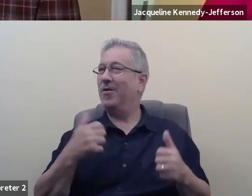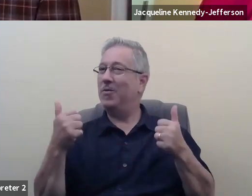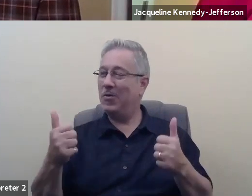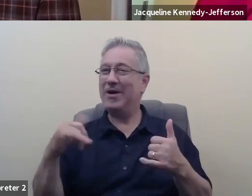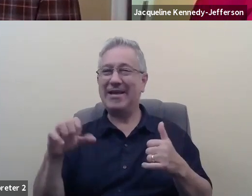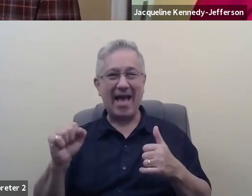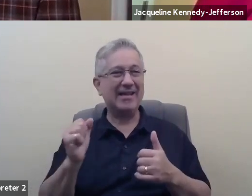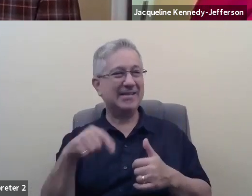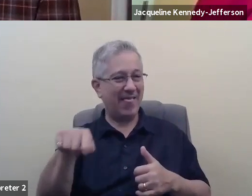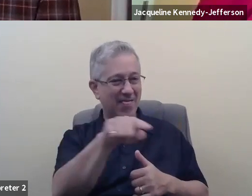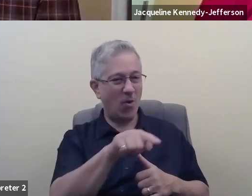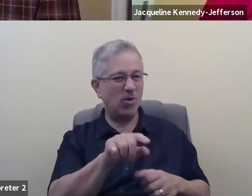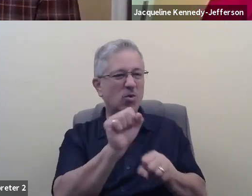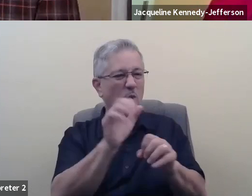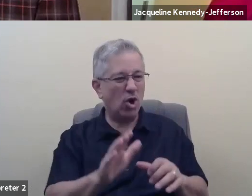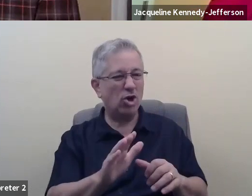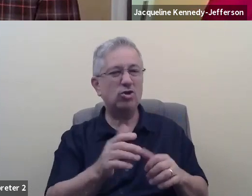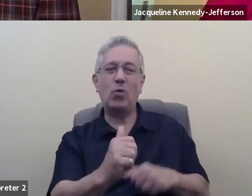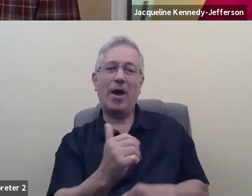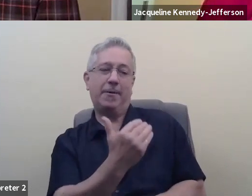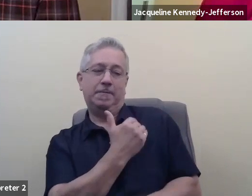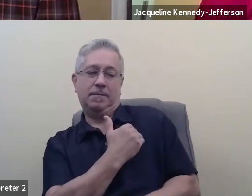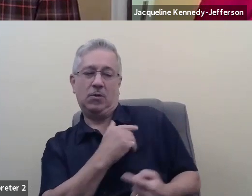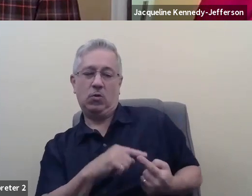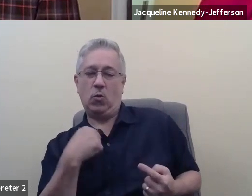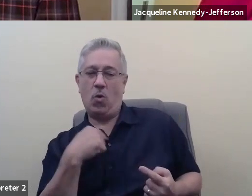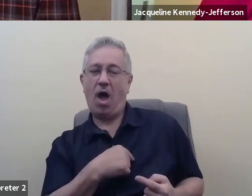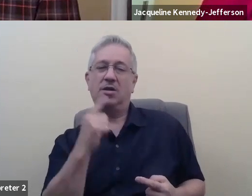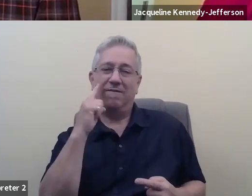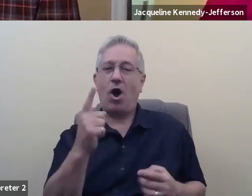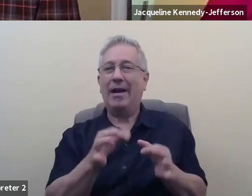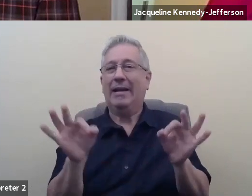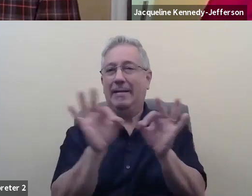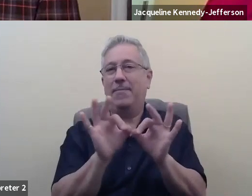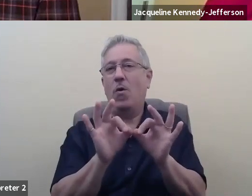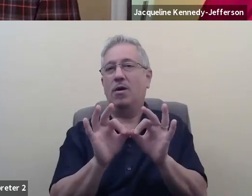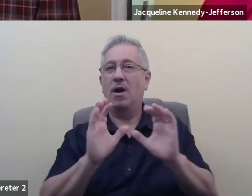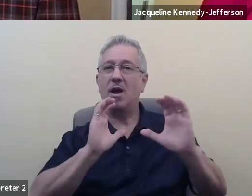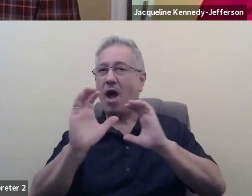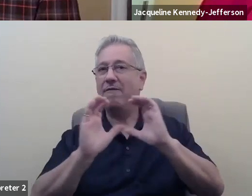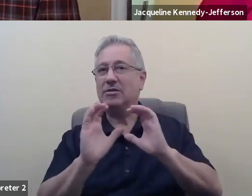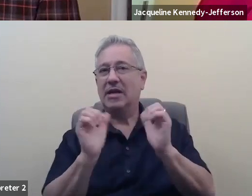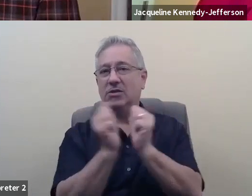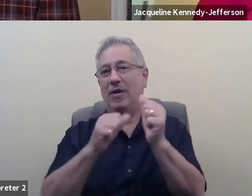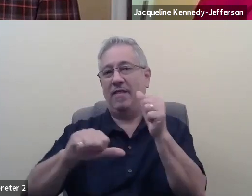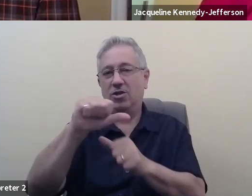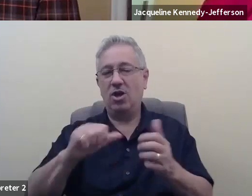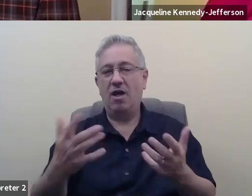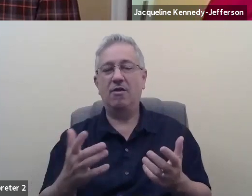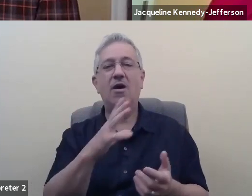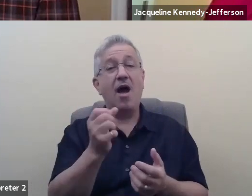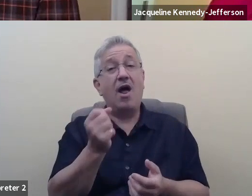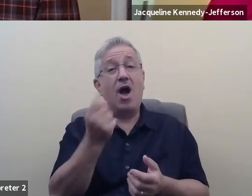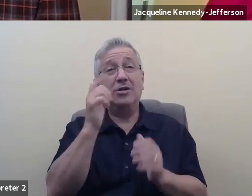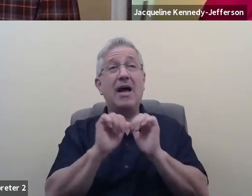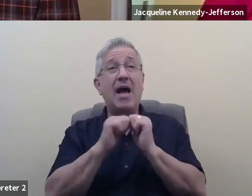to get that support that they need to have some of these crucial conversations, to work across understanding how